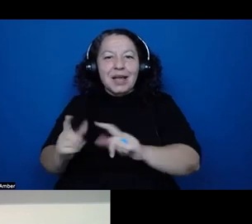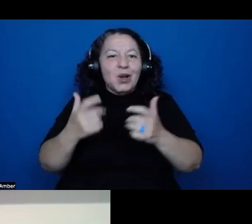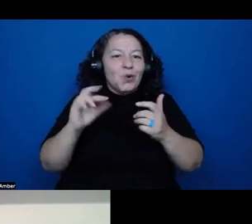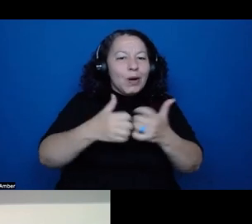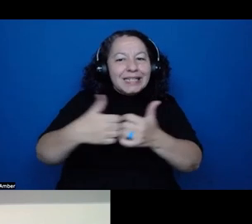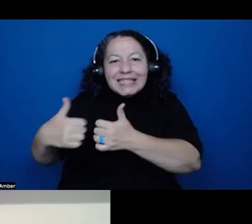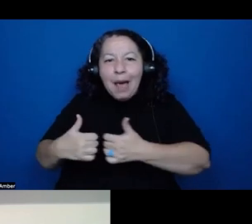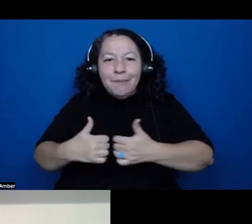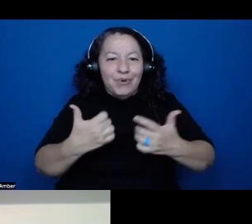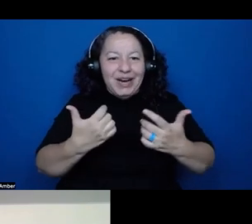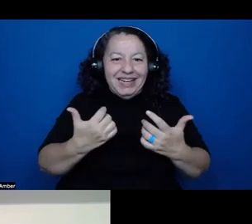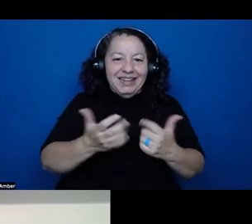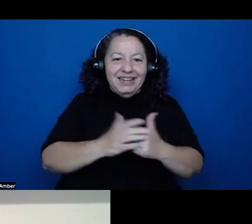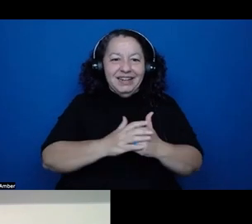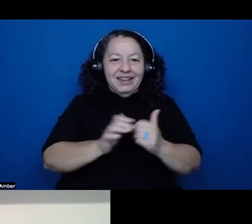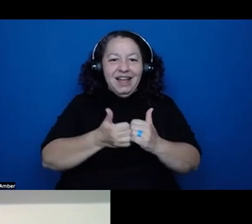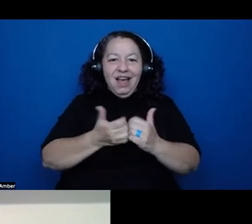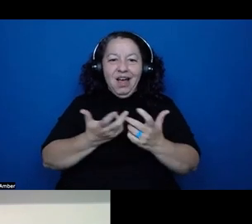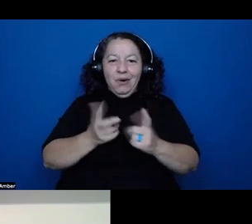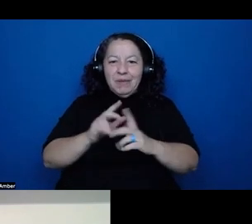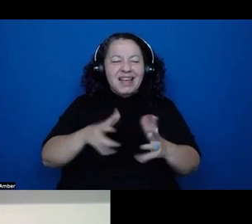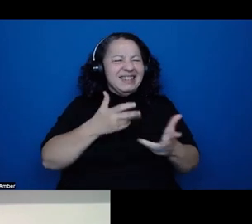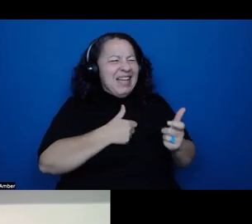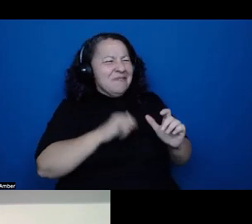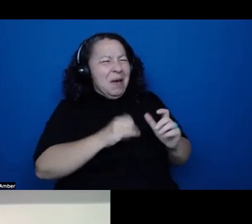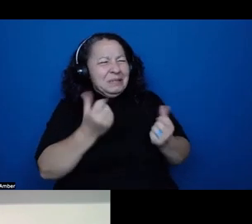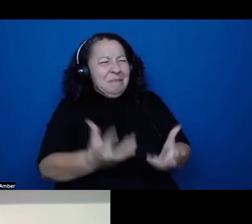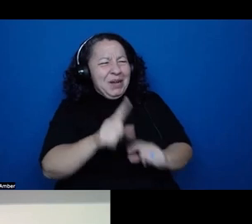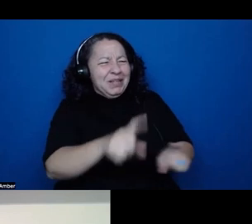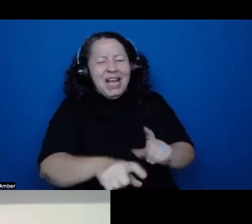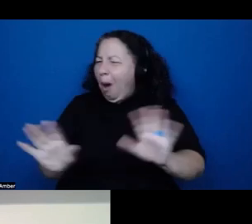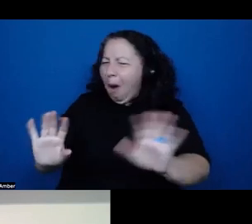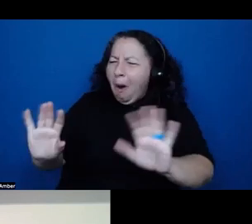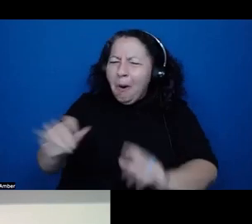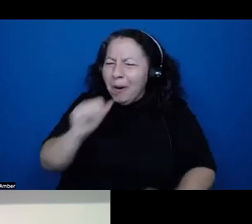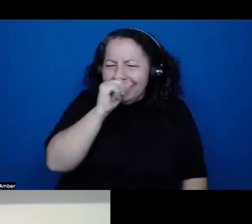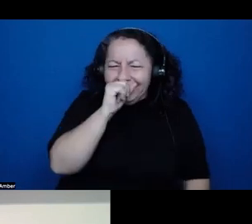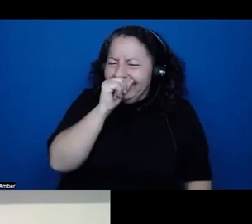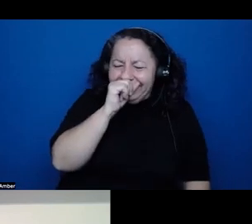No, that makes sense. Like, sorry if that was like a bothersome question or something. And it's interesting. Yeah.